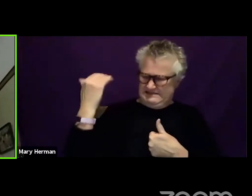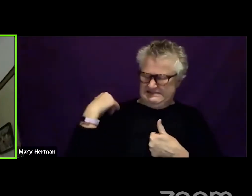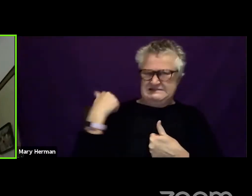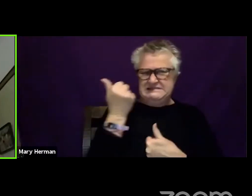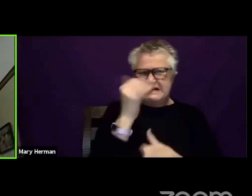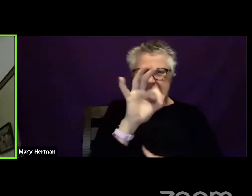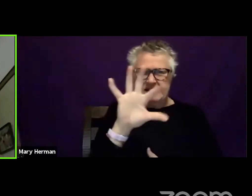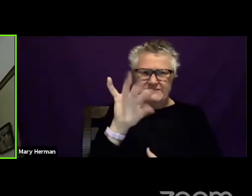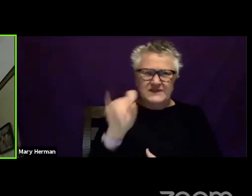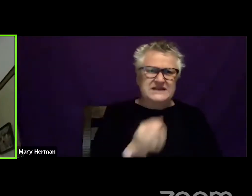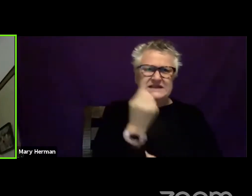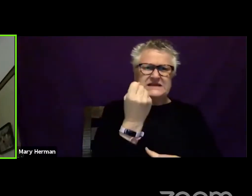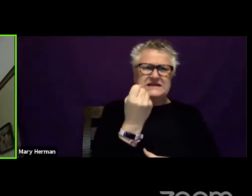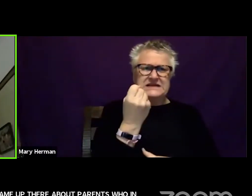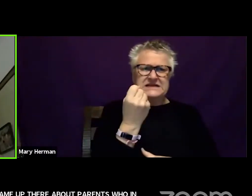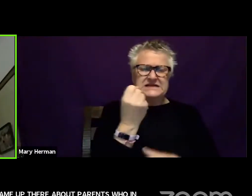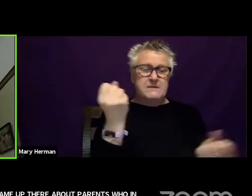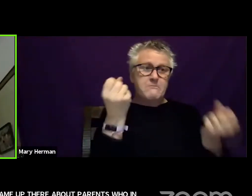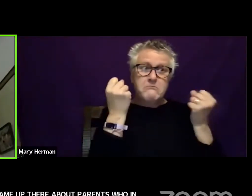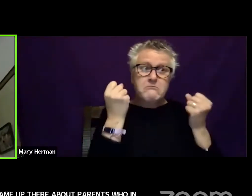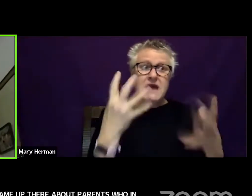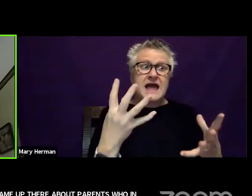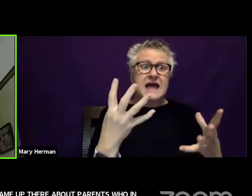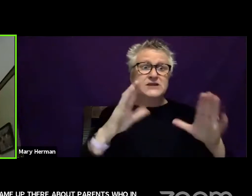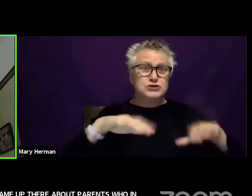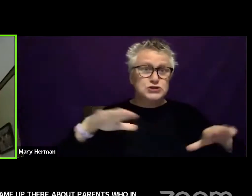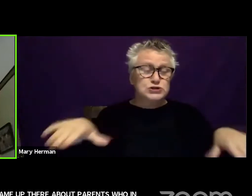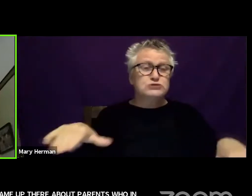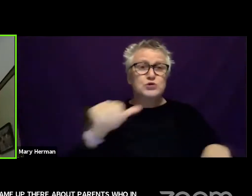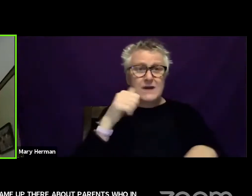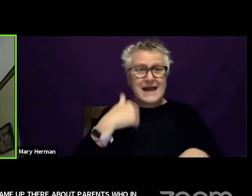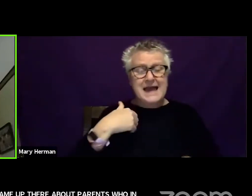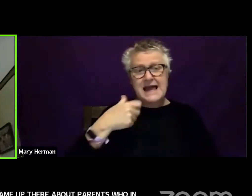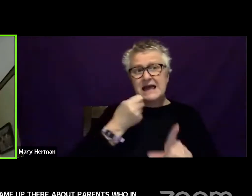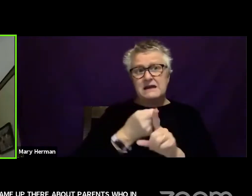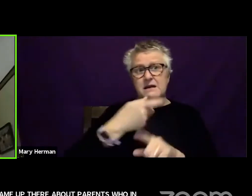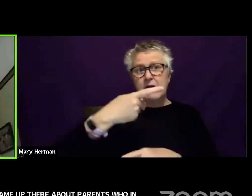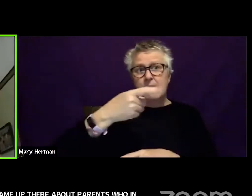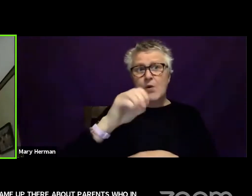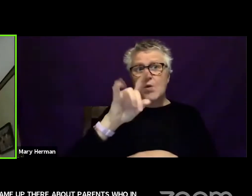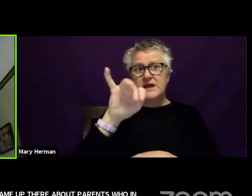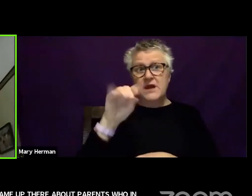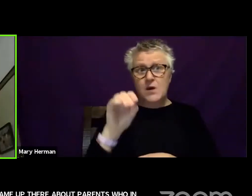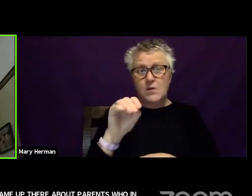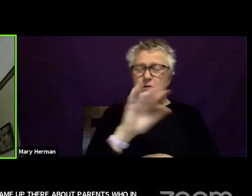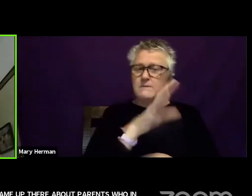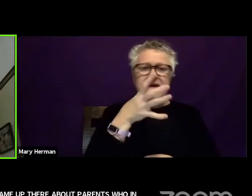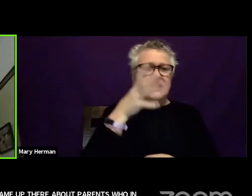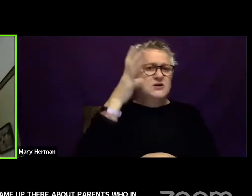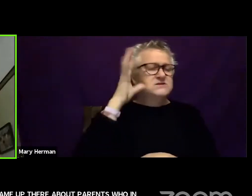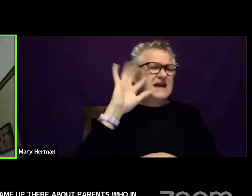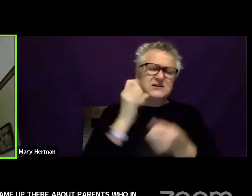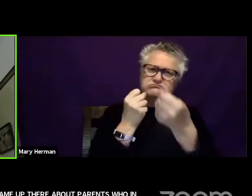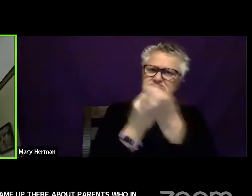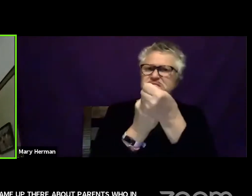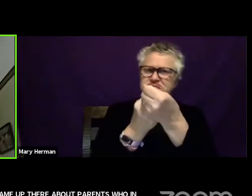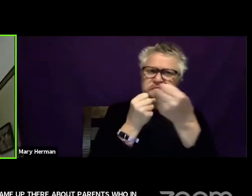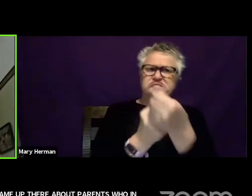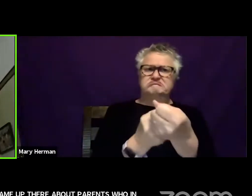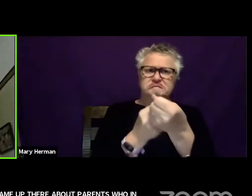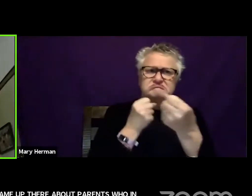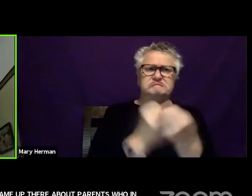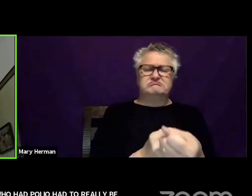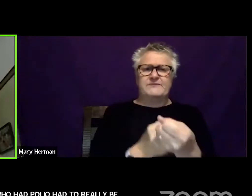of parents of children who had polio had to be really advocating for their children to go to school, to participate in